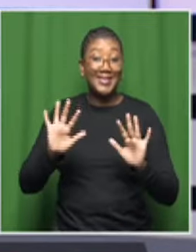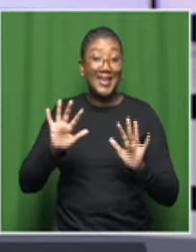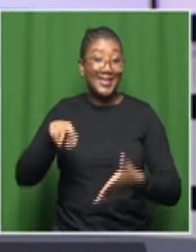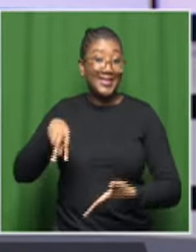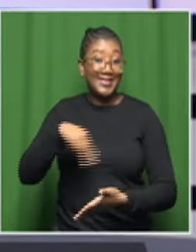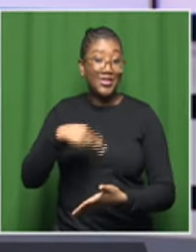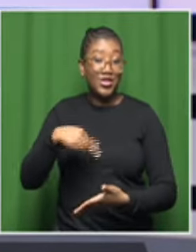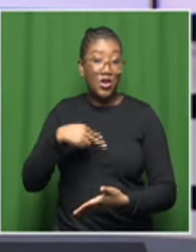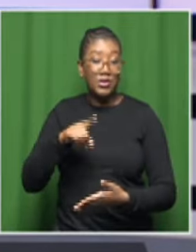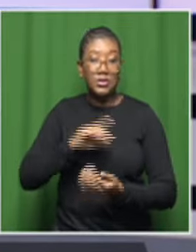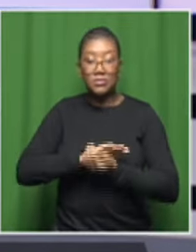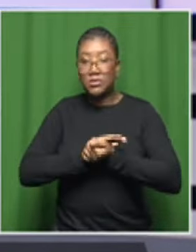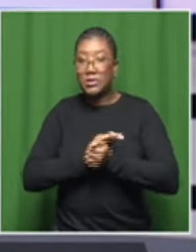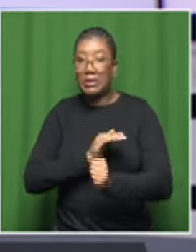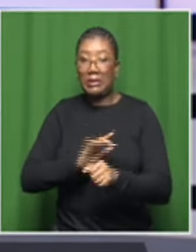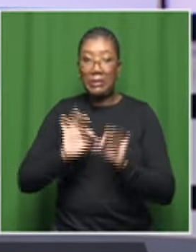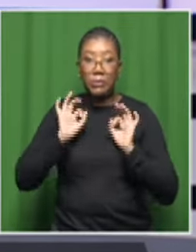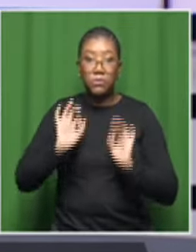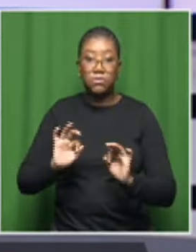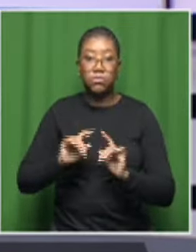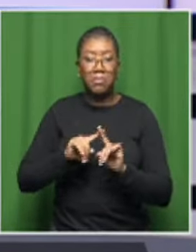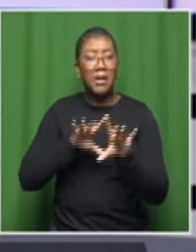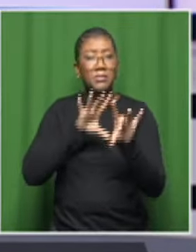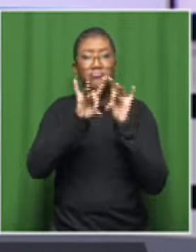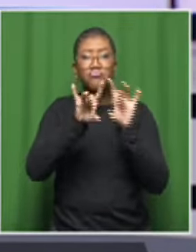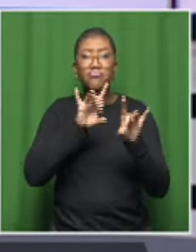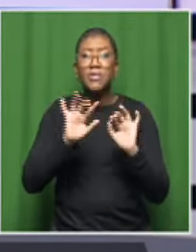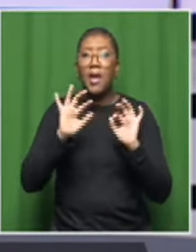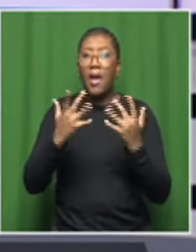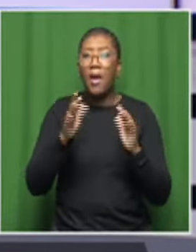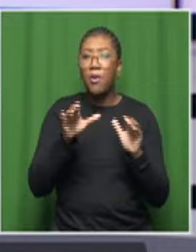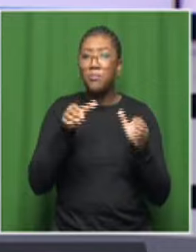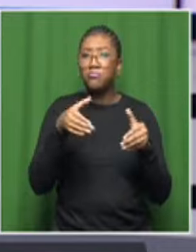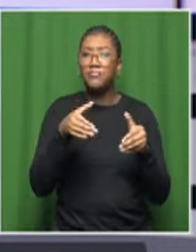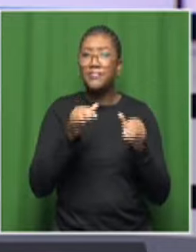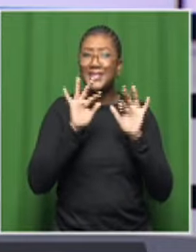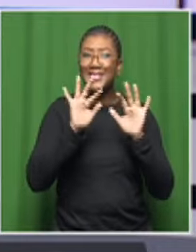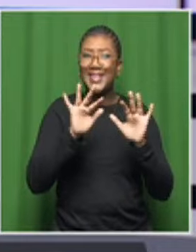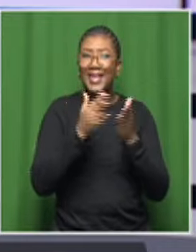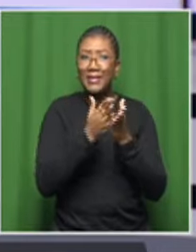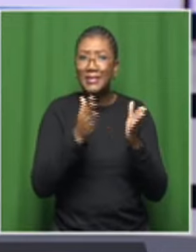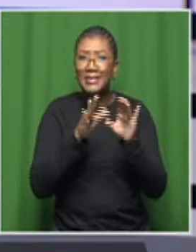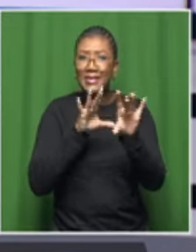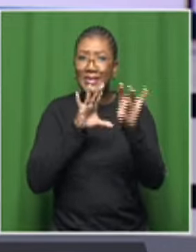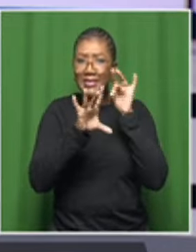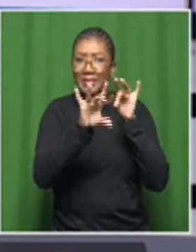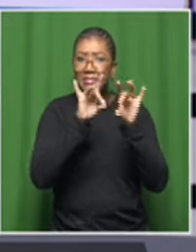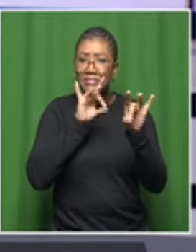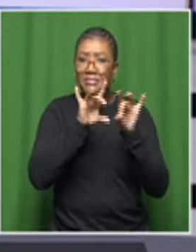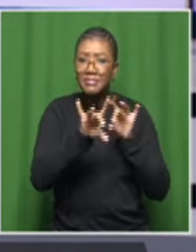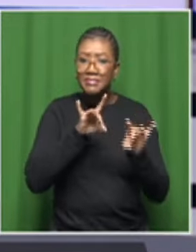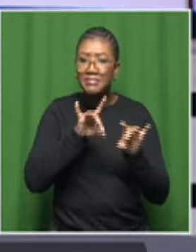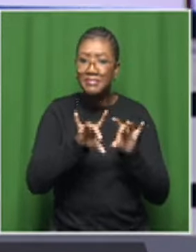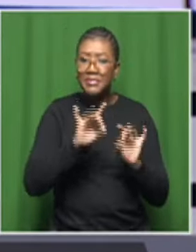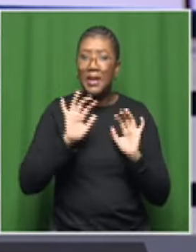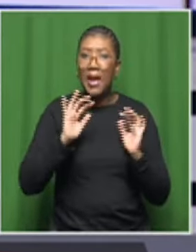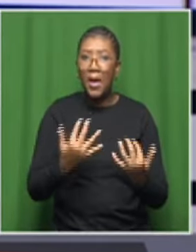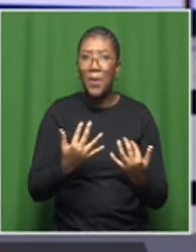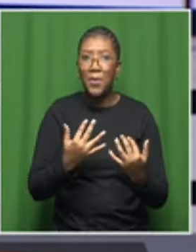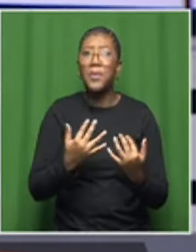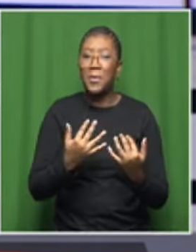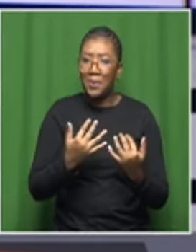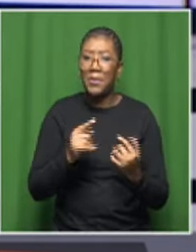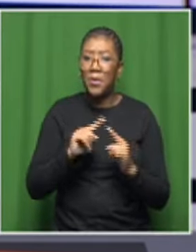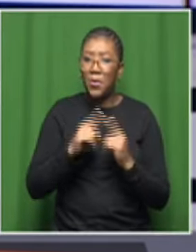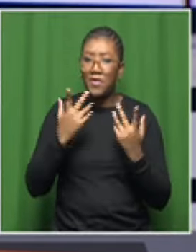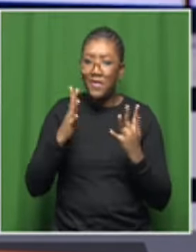and tell us about how they were selected, what that process, what process they had to undergo, and what are the phases going to then look like if we're